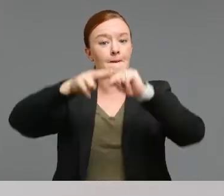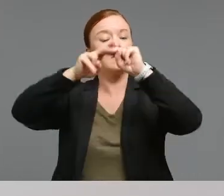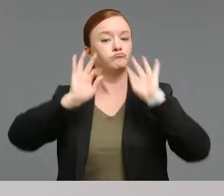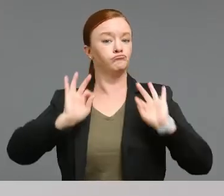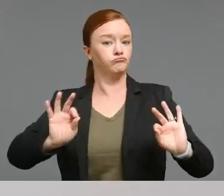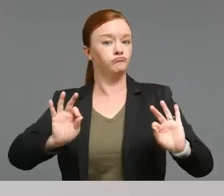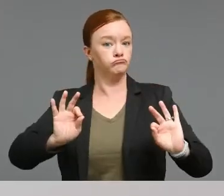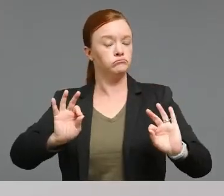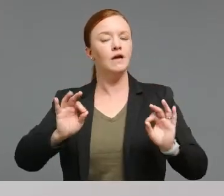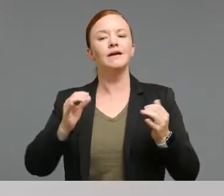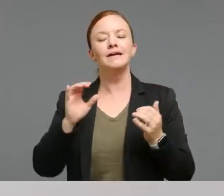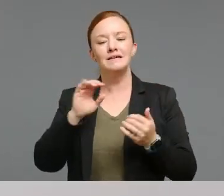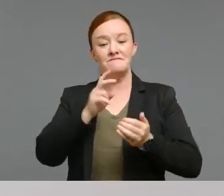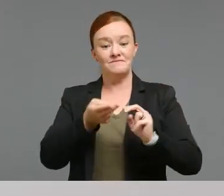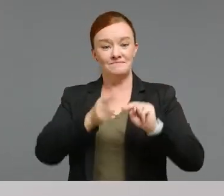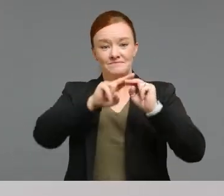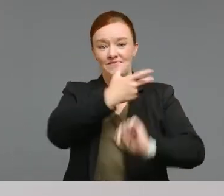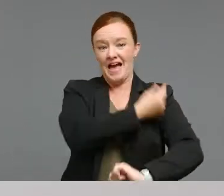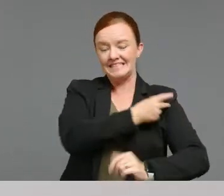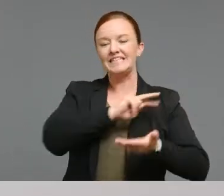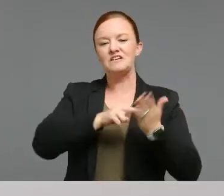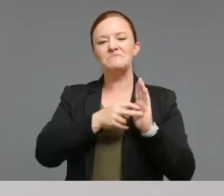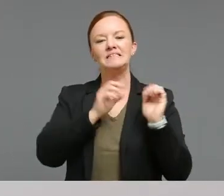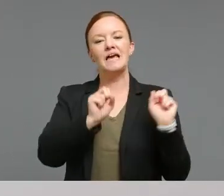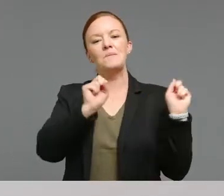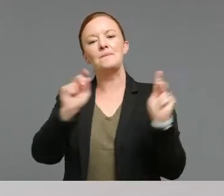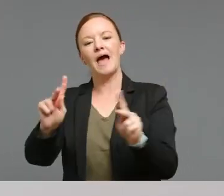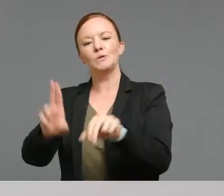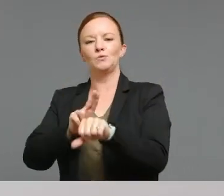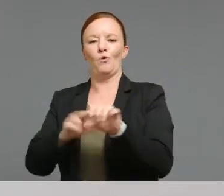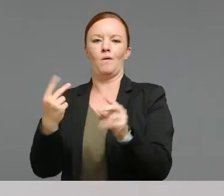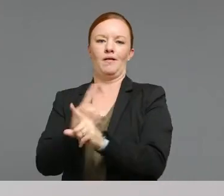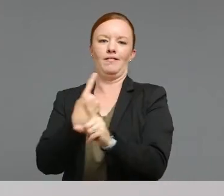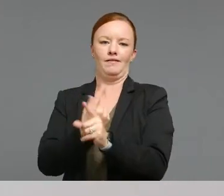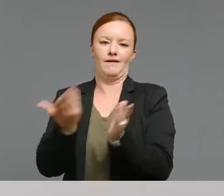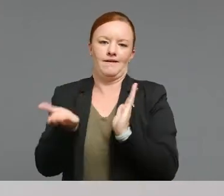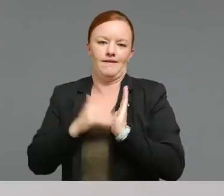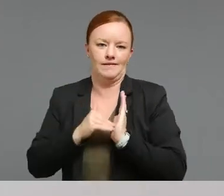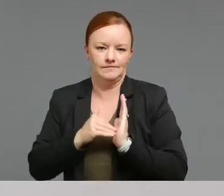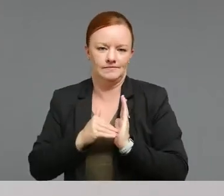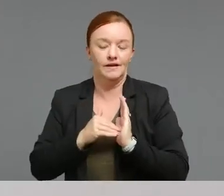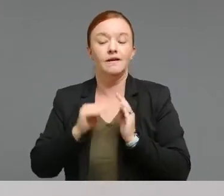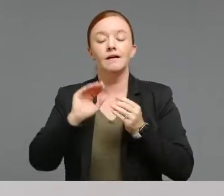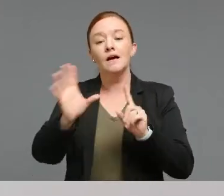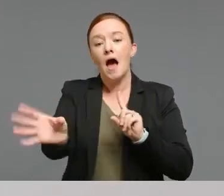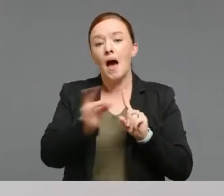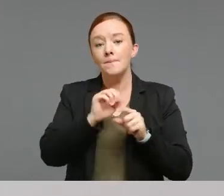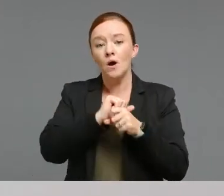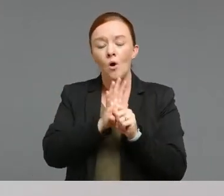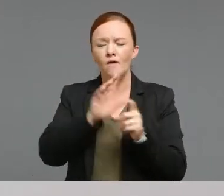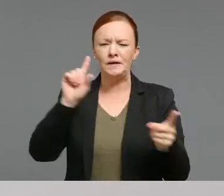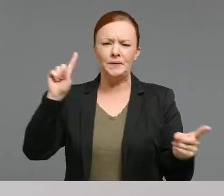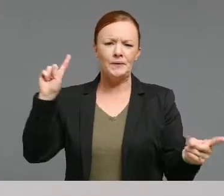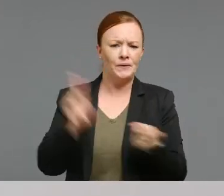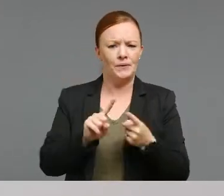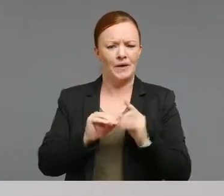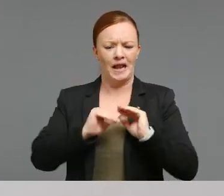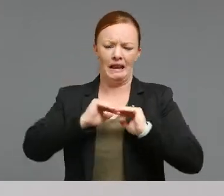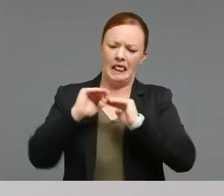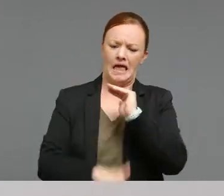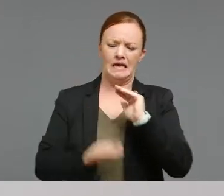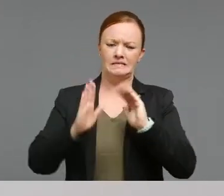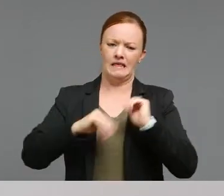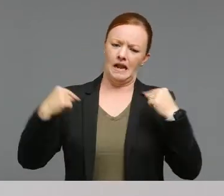us to return to normal. Our cases are lower than they have been in the past. And I think that